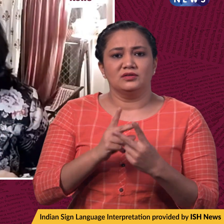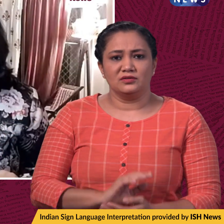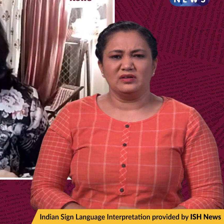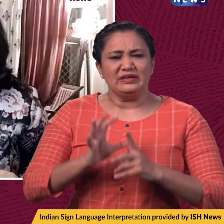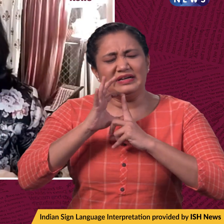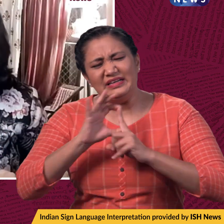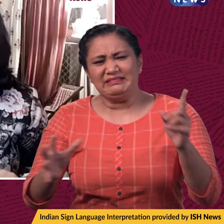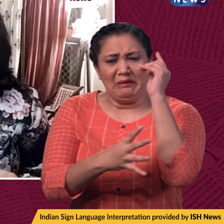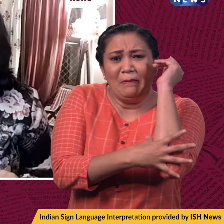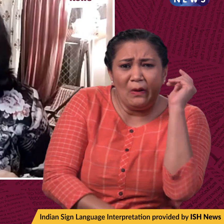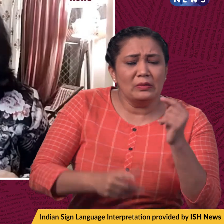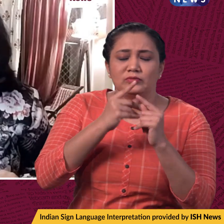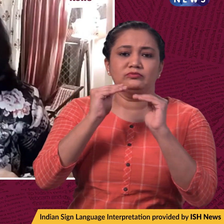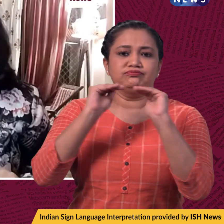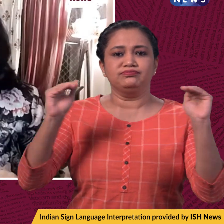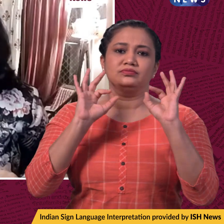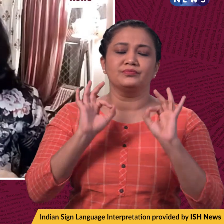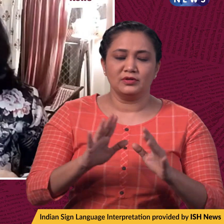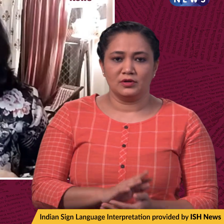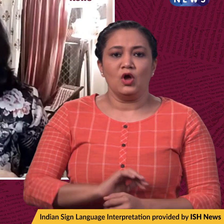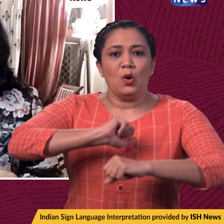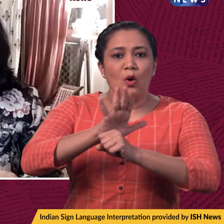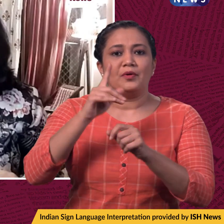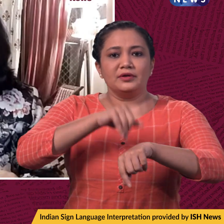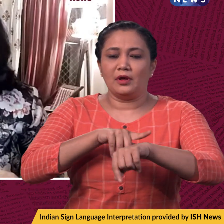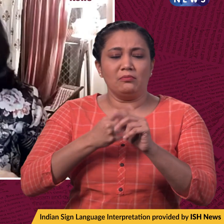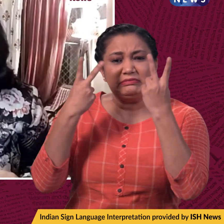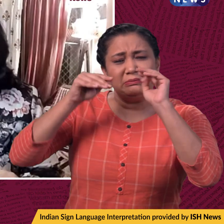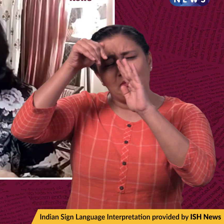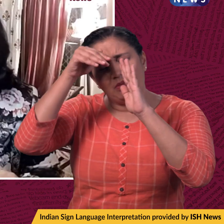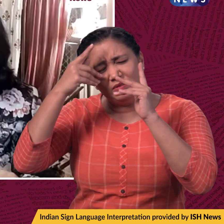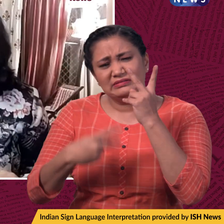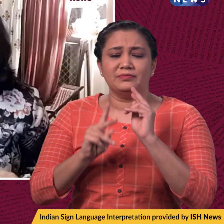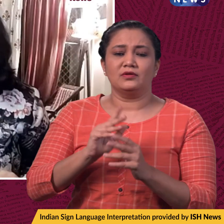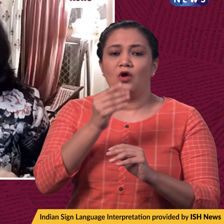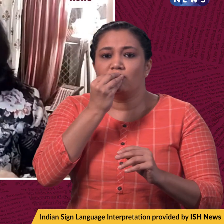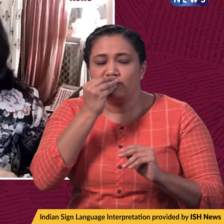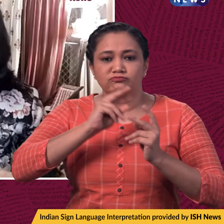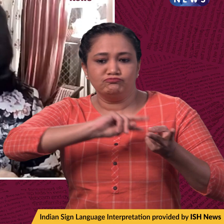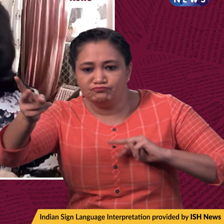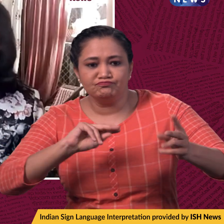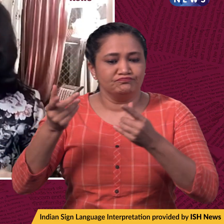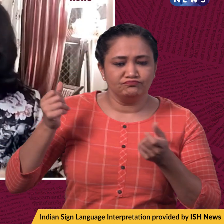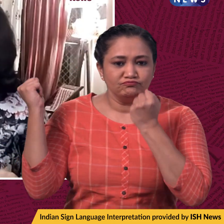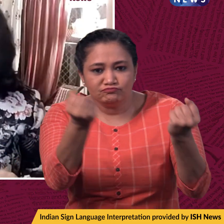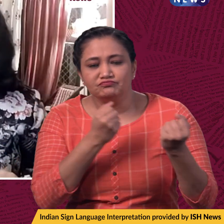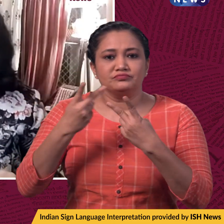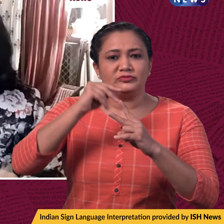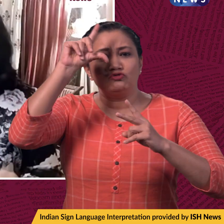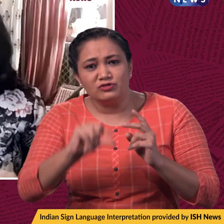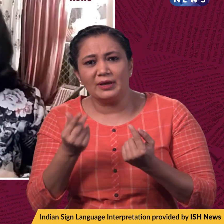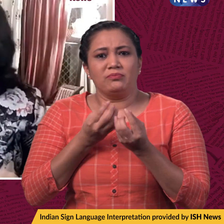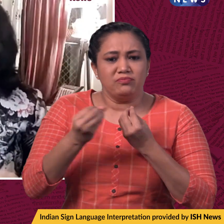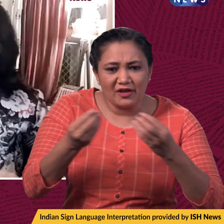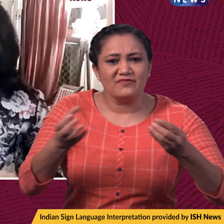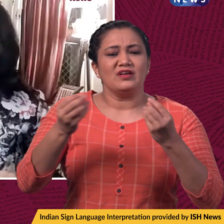rise in extreme poverty levels during the COVID-19 pandemic because of food transfers and subsidies. Now,